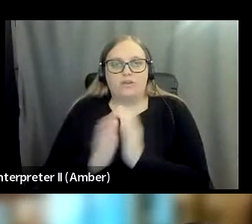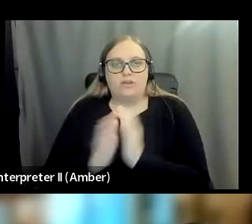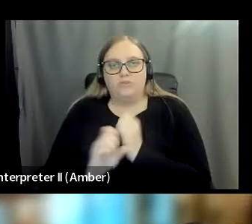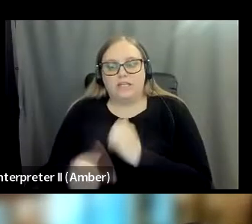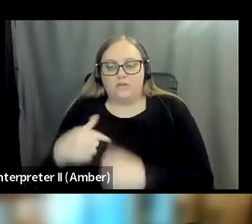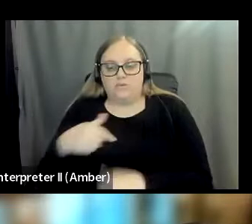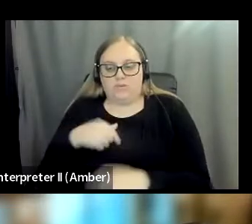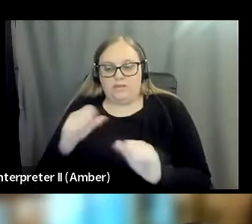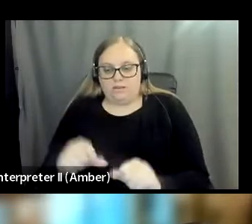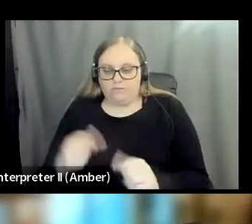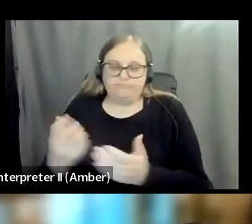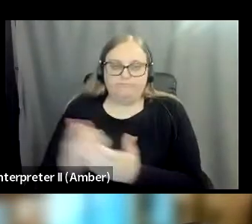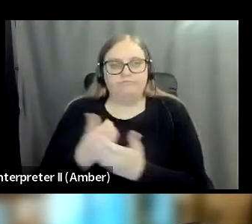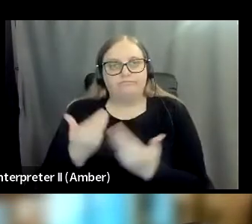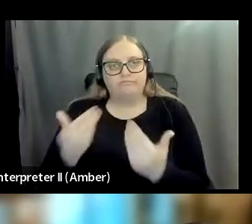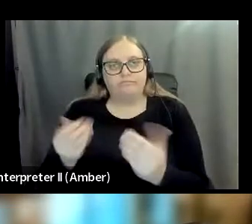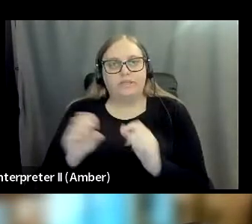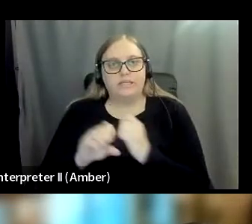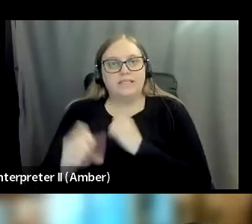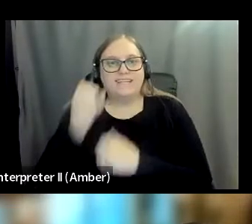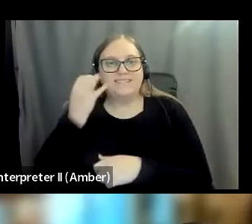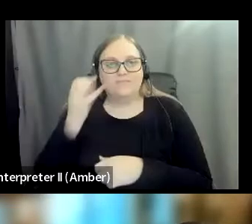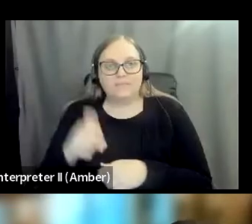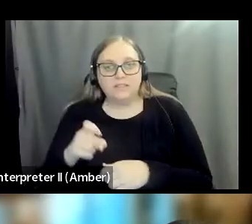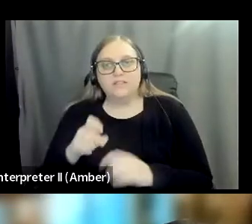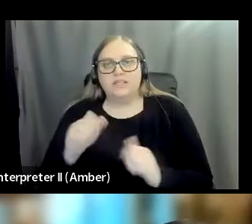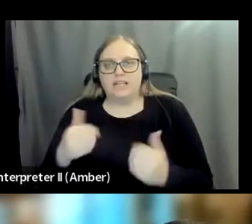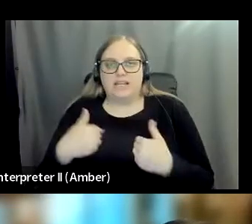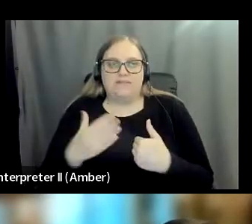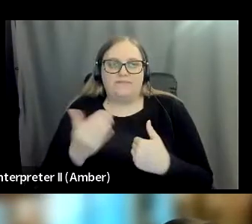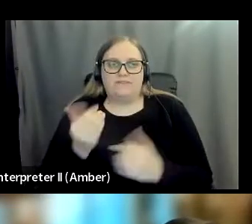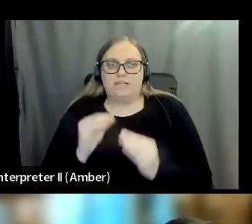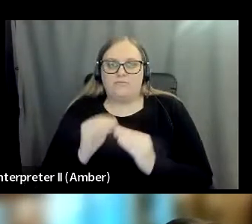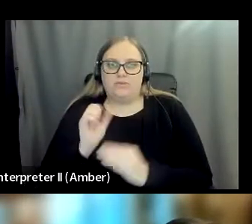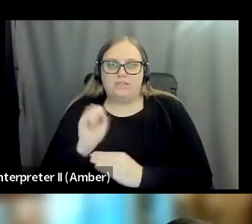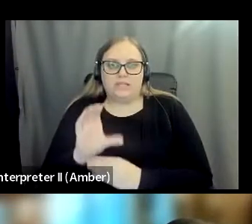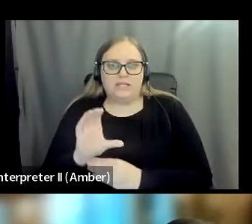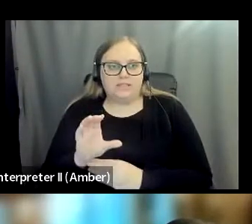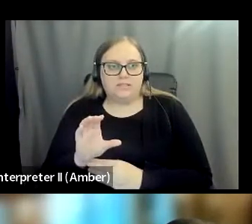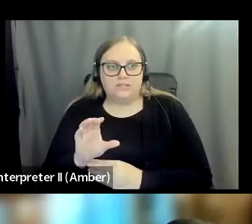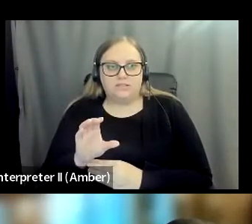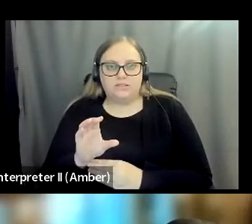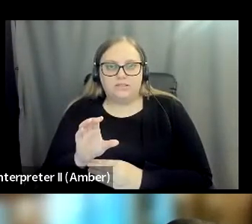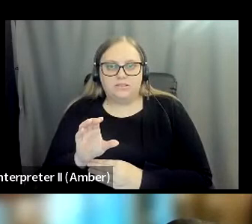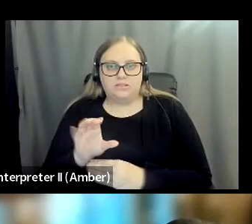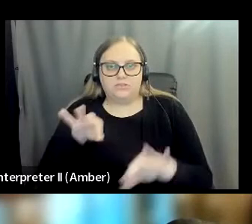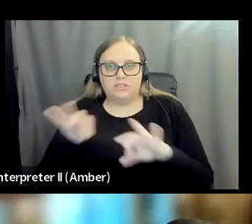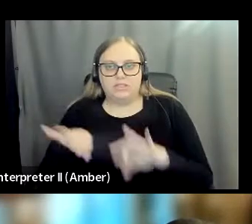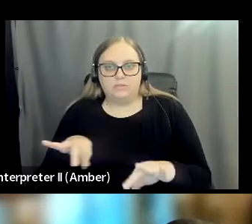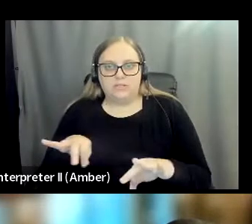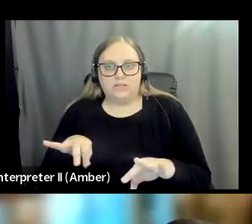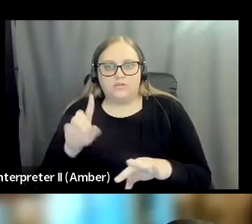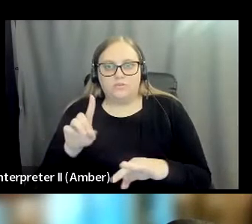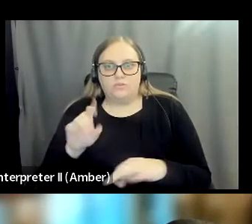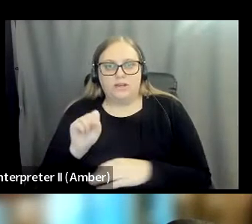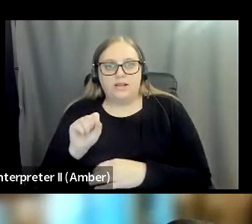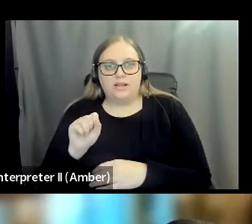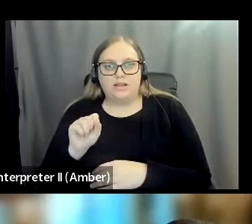to extend it. If I could have 15 more seconds, Chairman, to explain one aspect.